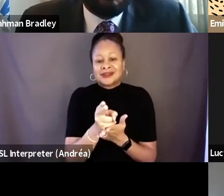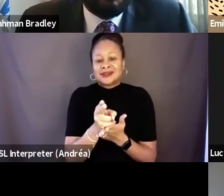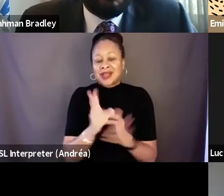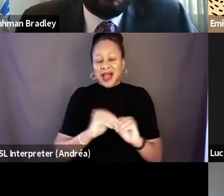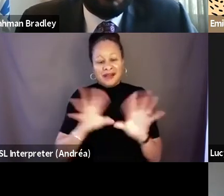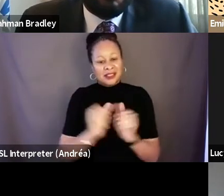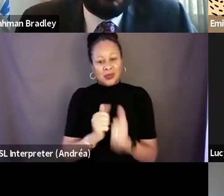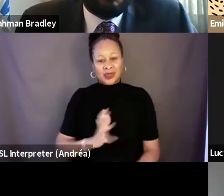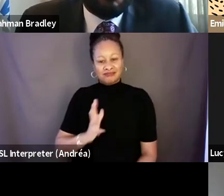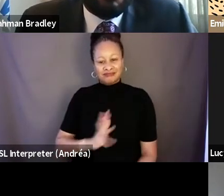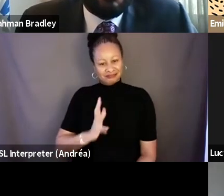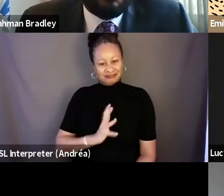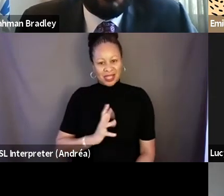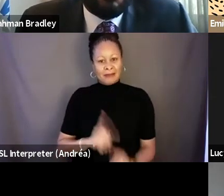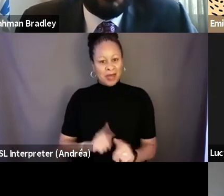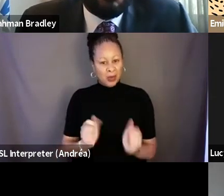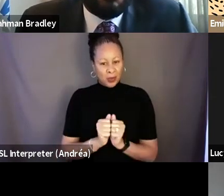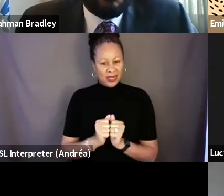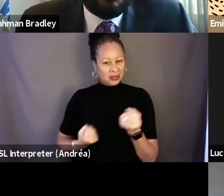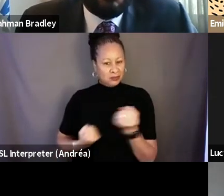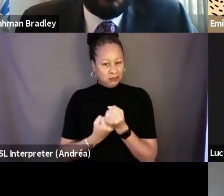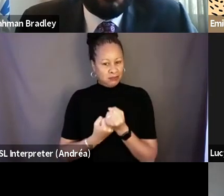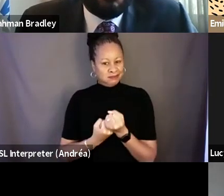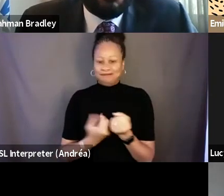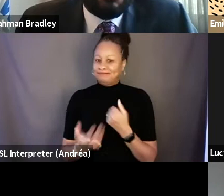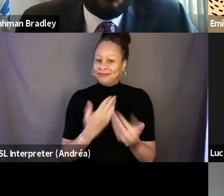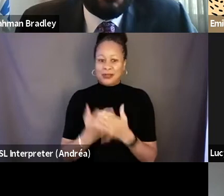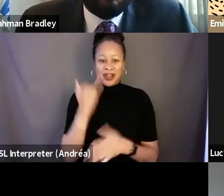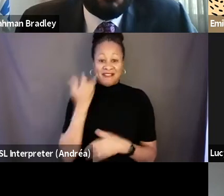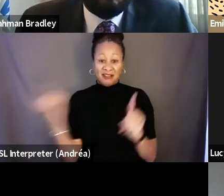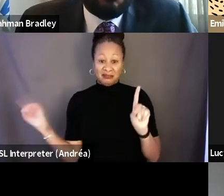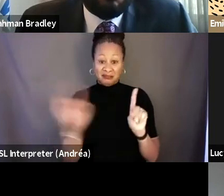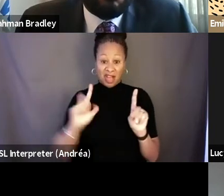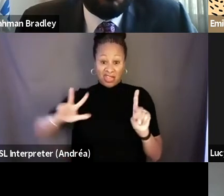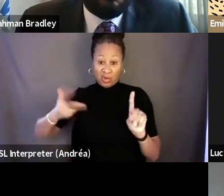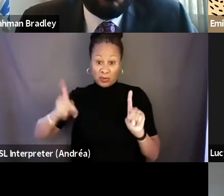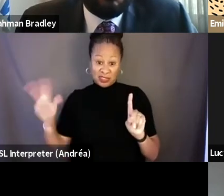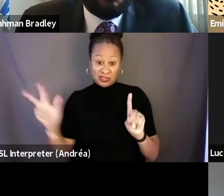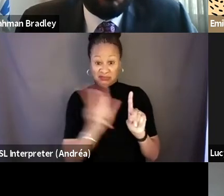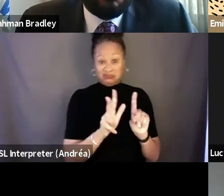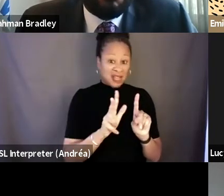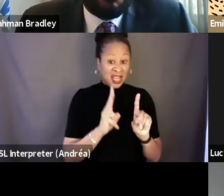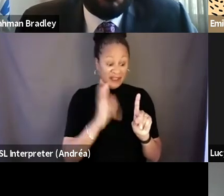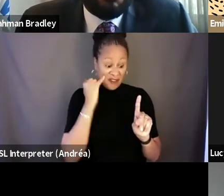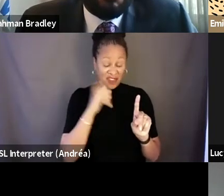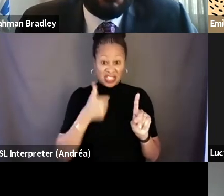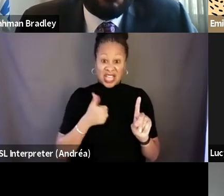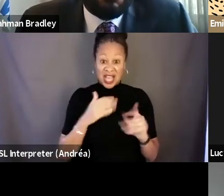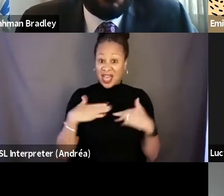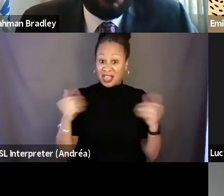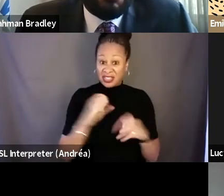with class, but always with backup, whether with another person next to you listening, if you feel unhealthy, if you feel like it's in an